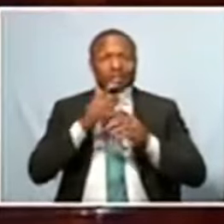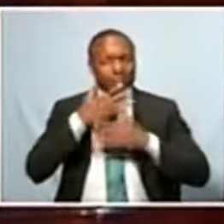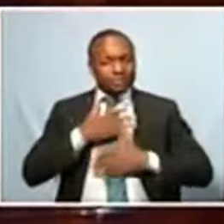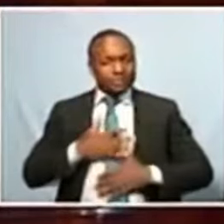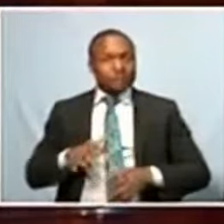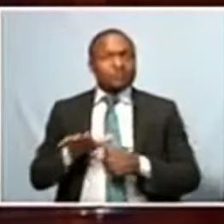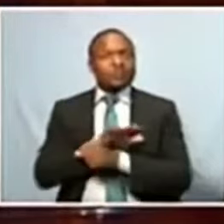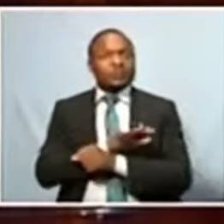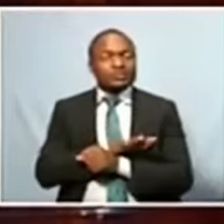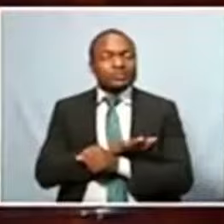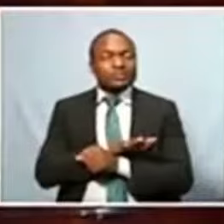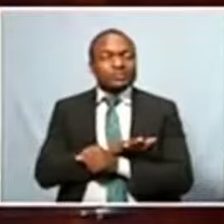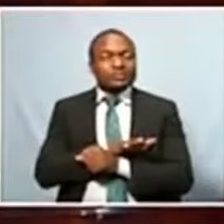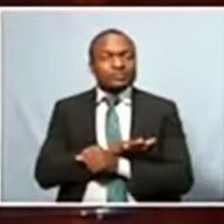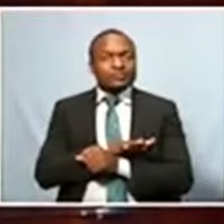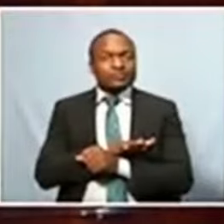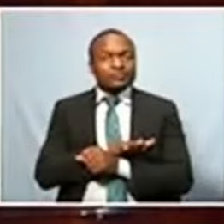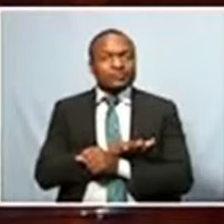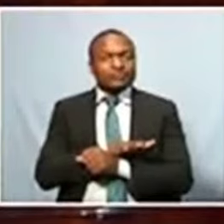that?